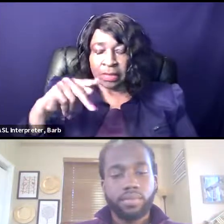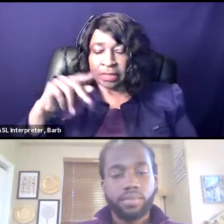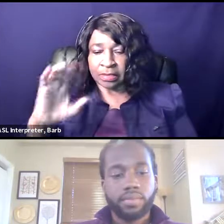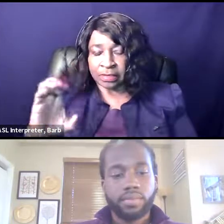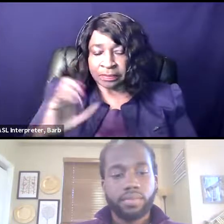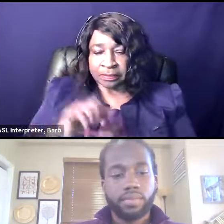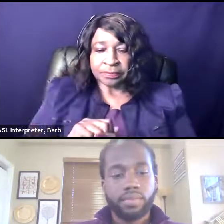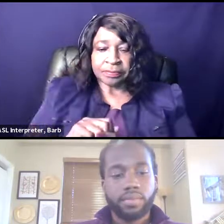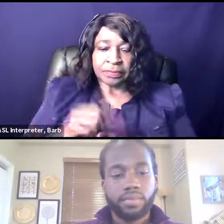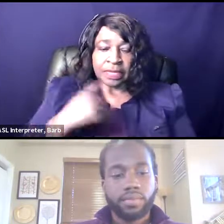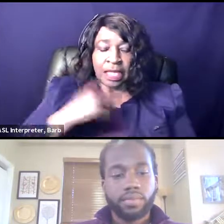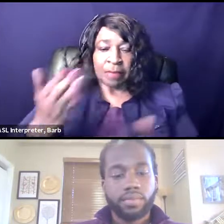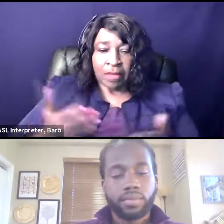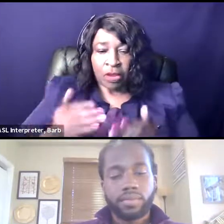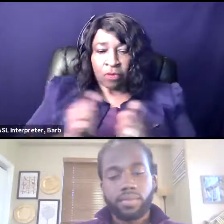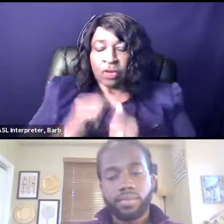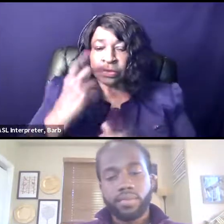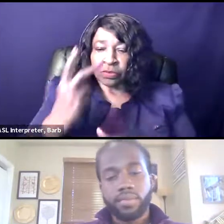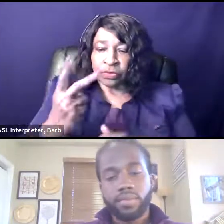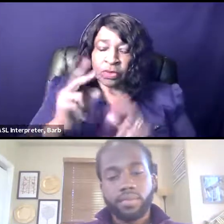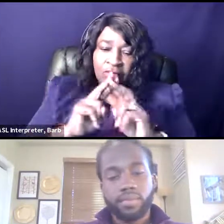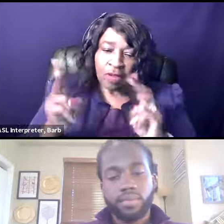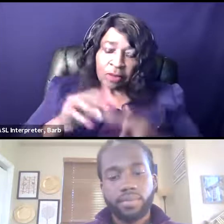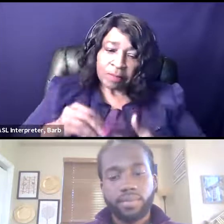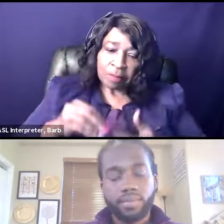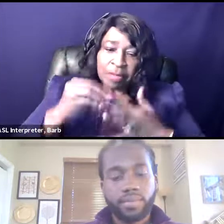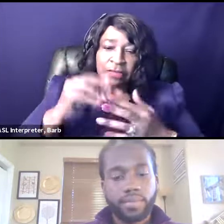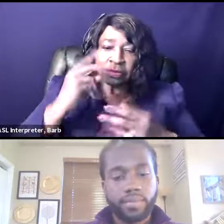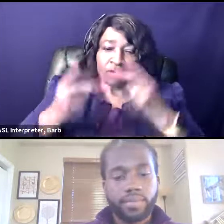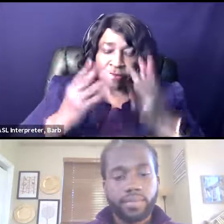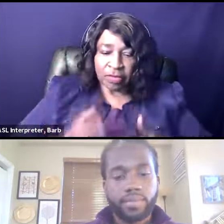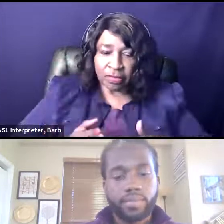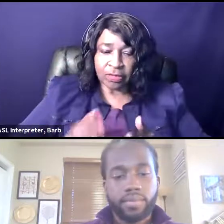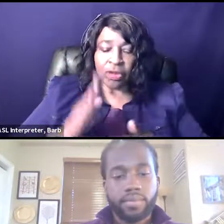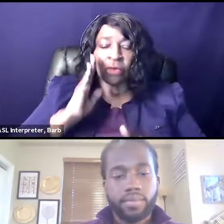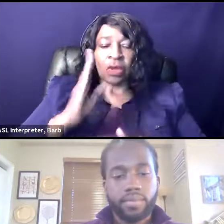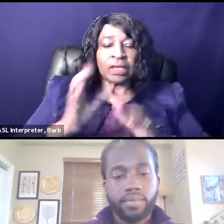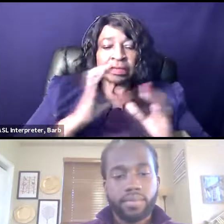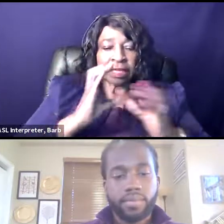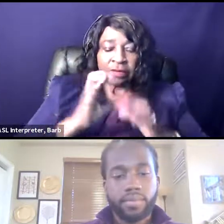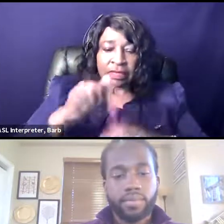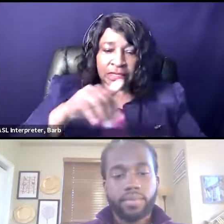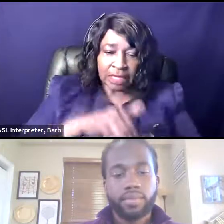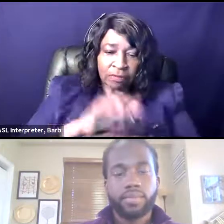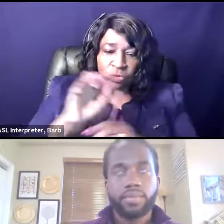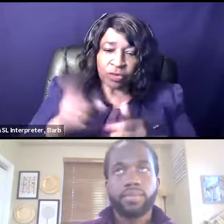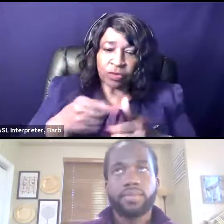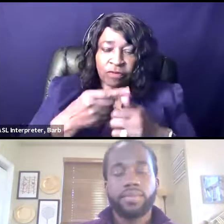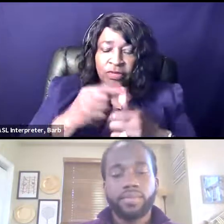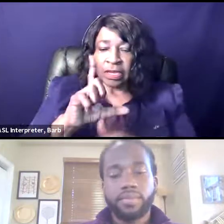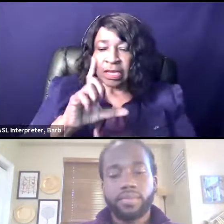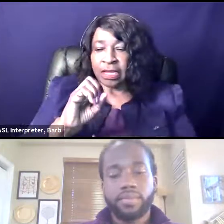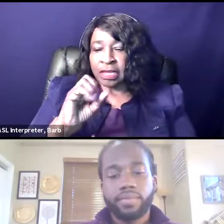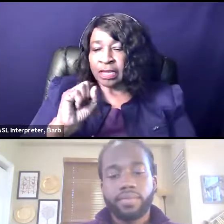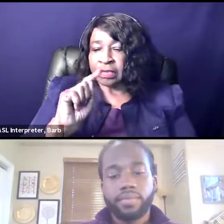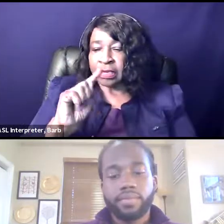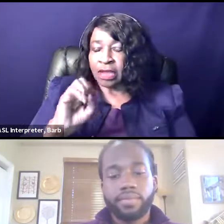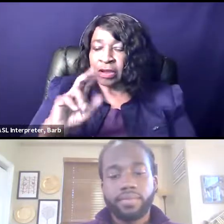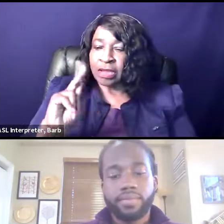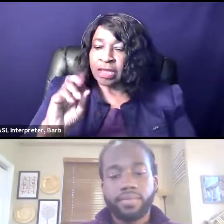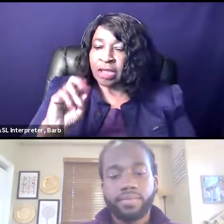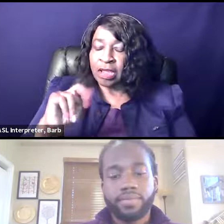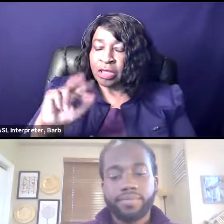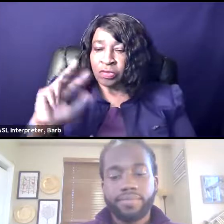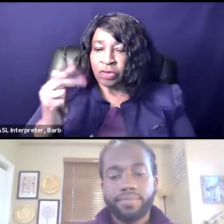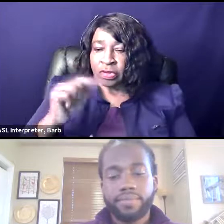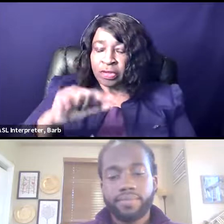So I'm here with two very, very special guests who are going to be in conversation this evening. The first is Lester Kern III, who is a doctoral